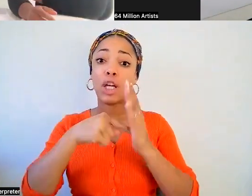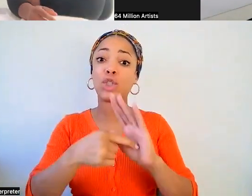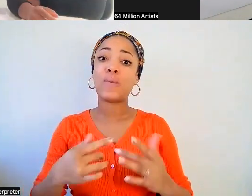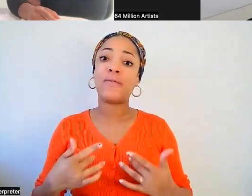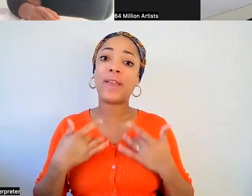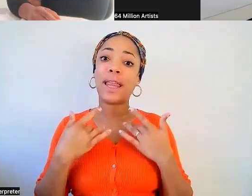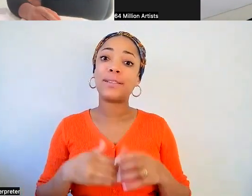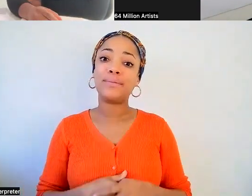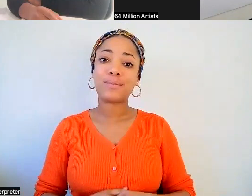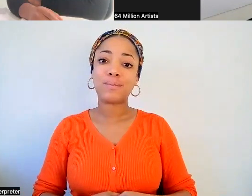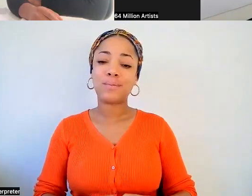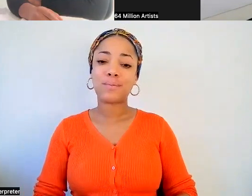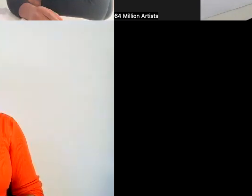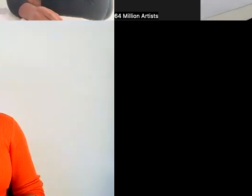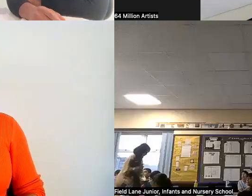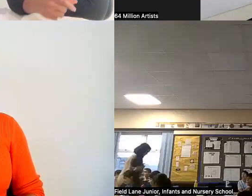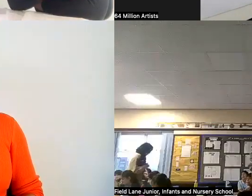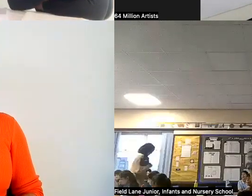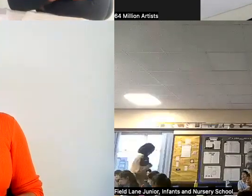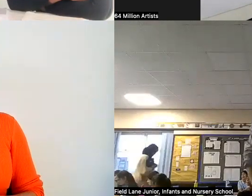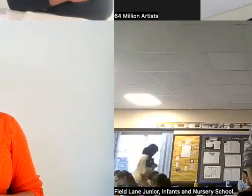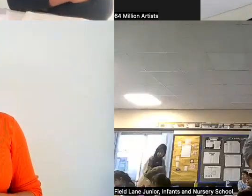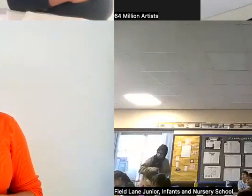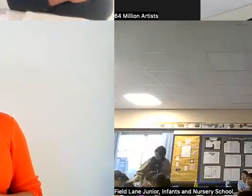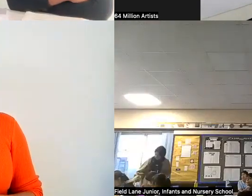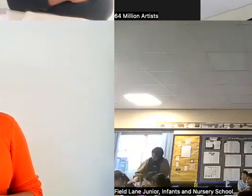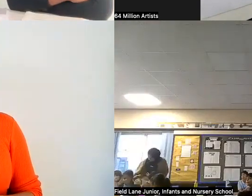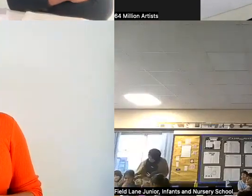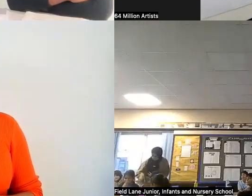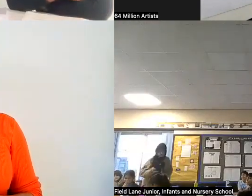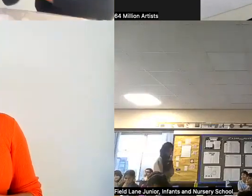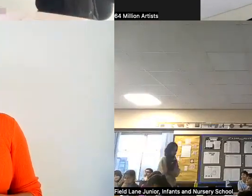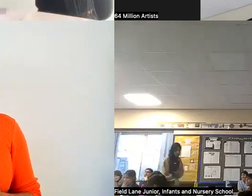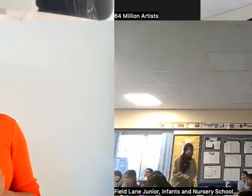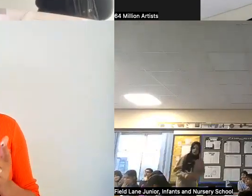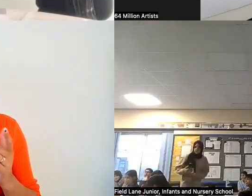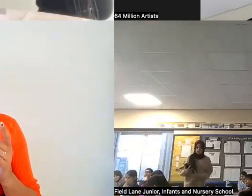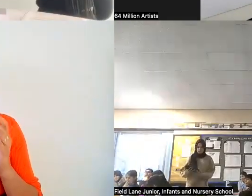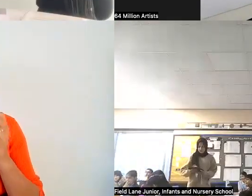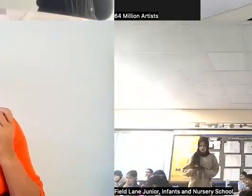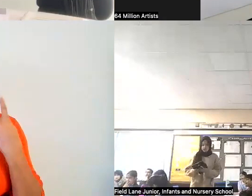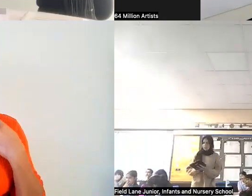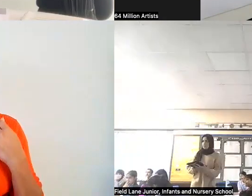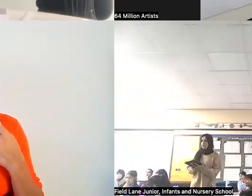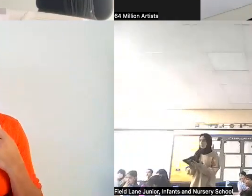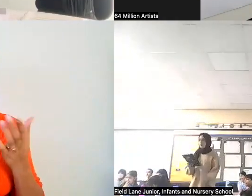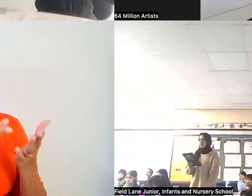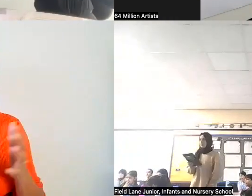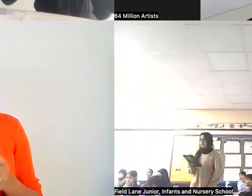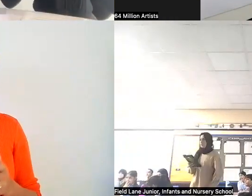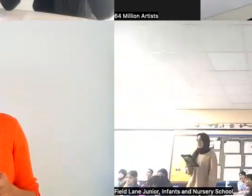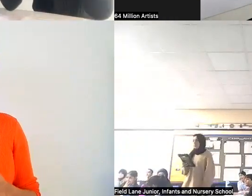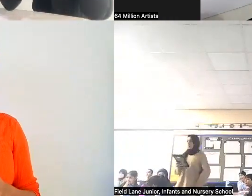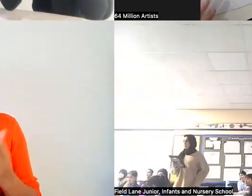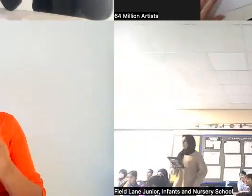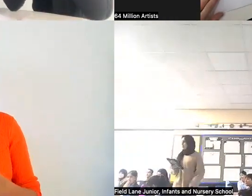So you'll make it so there's a posh word for that called concrete poetry. Hello. Oh, hello, somebody coming in. Yes,